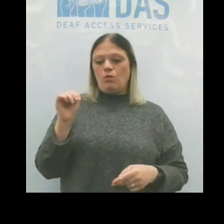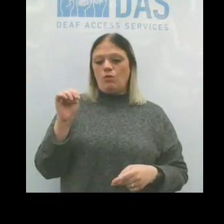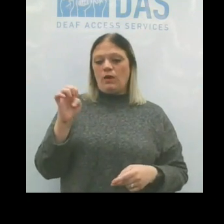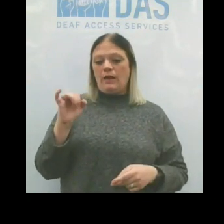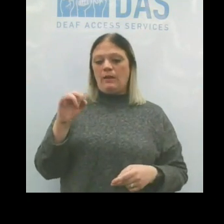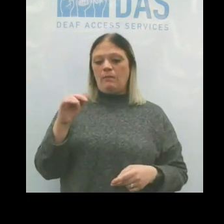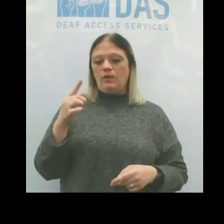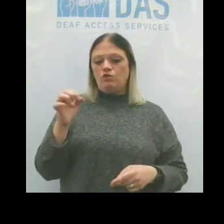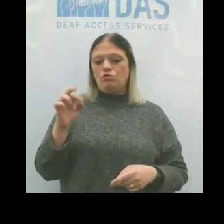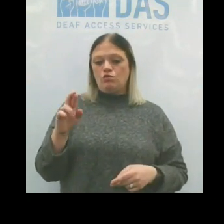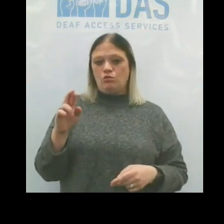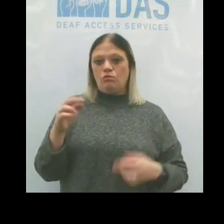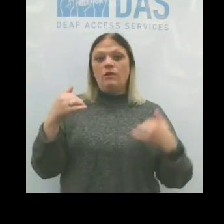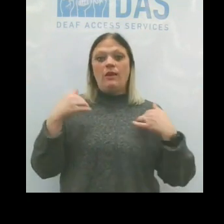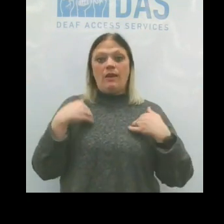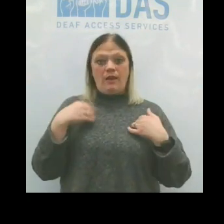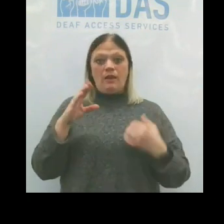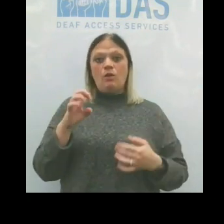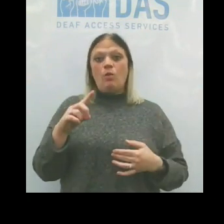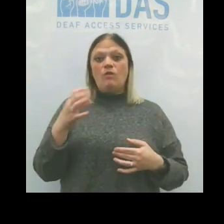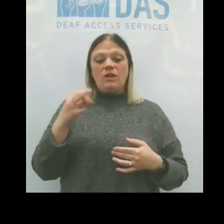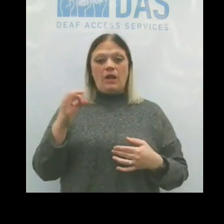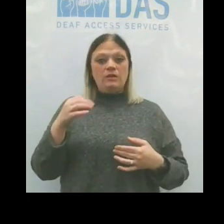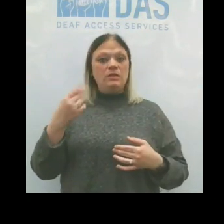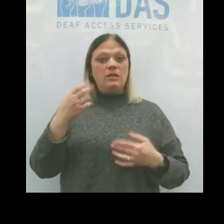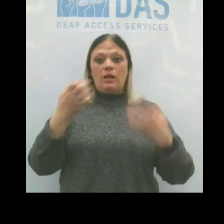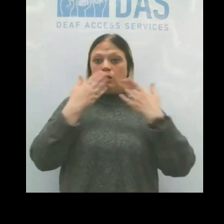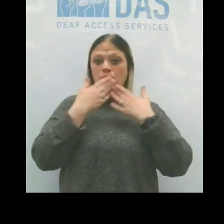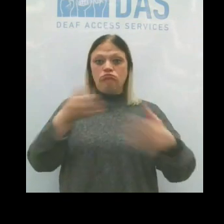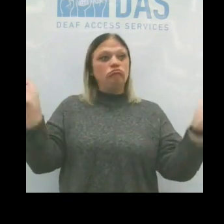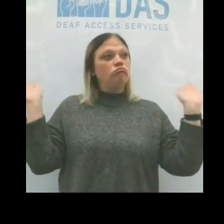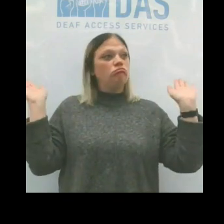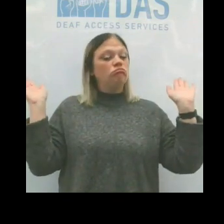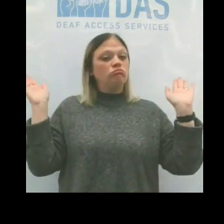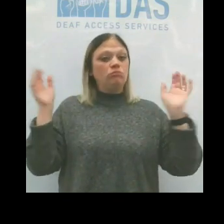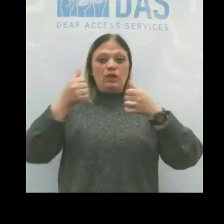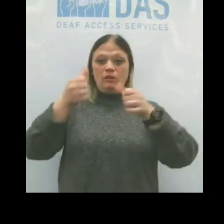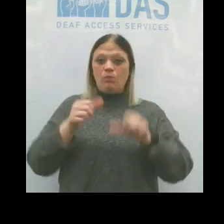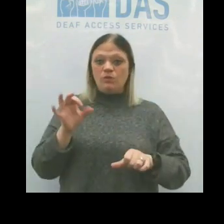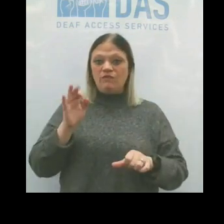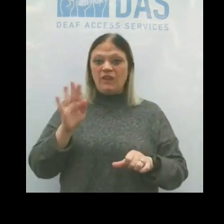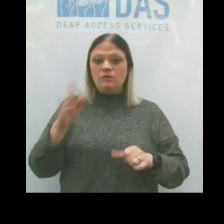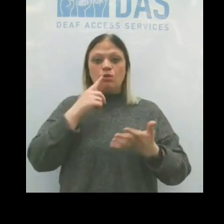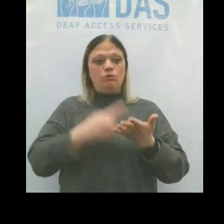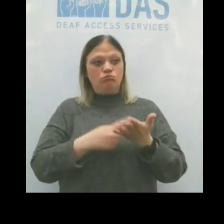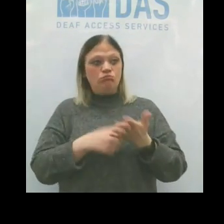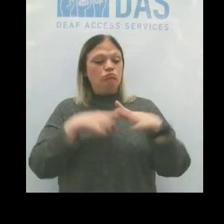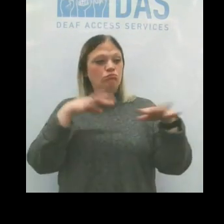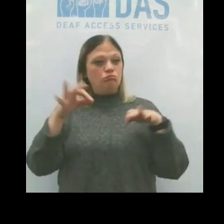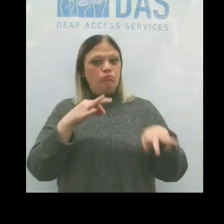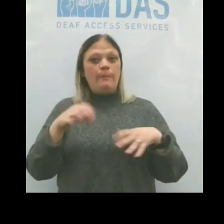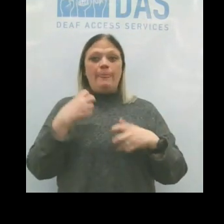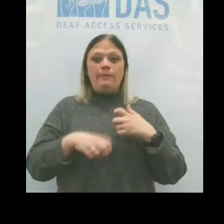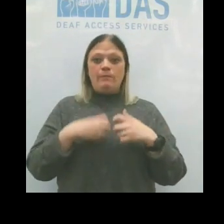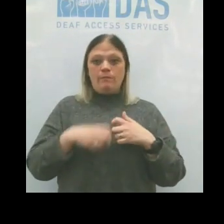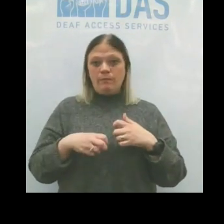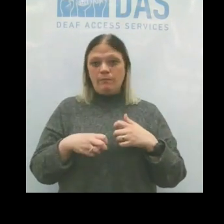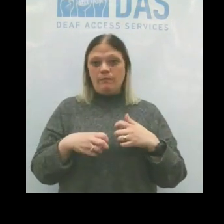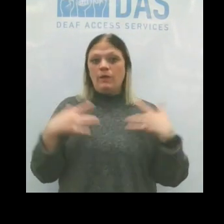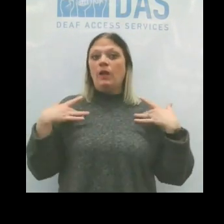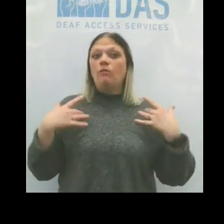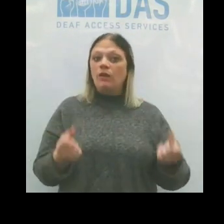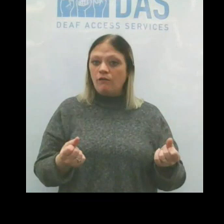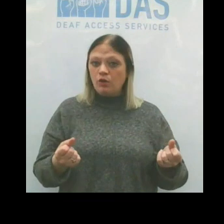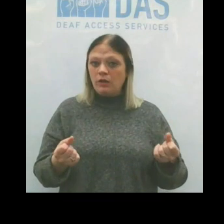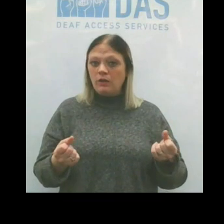had a case of COVID-19, very public case. He talked about it, put on his Facebook pages, the difficulties he had in recovering from it.